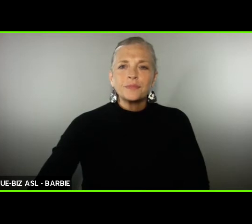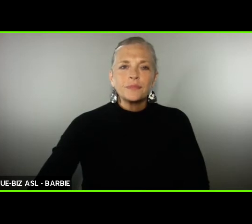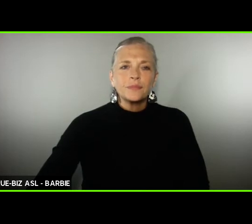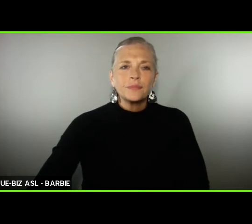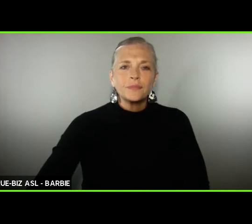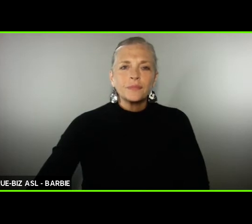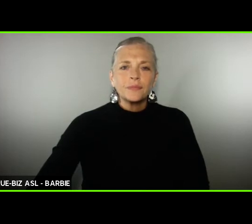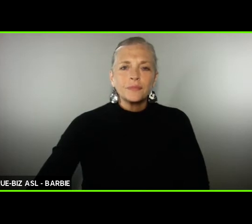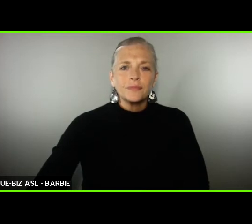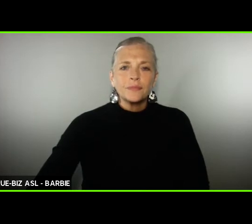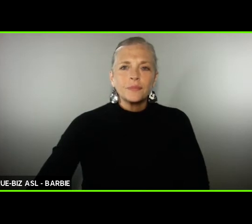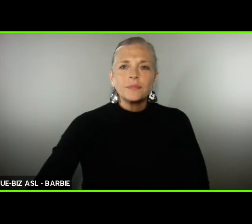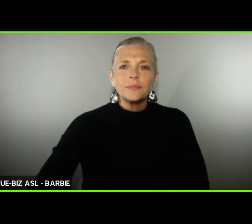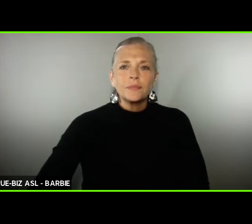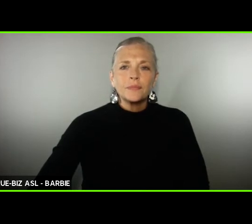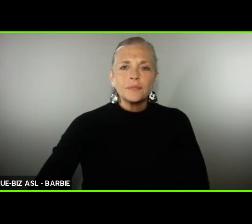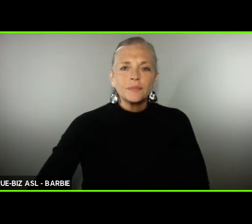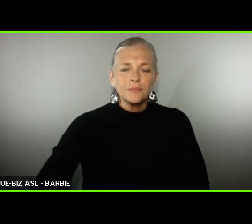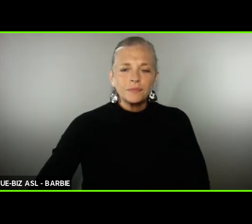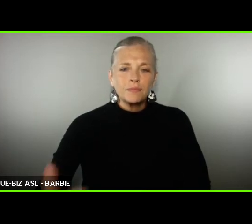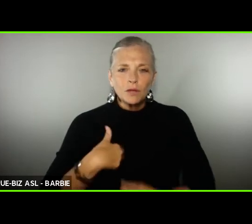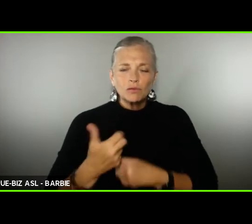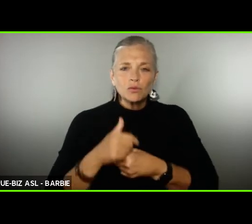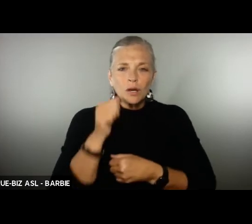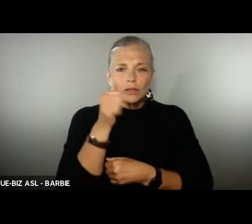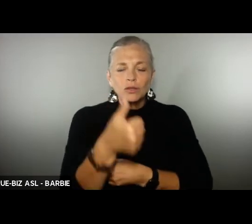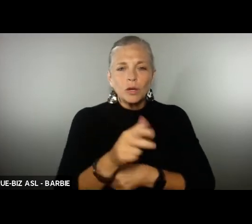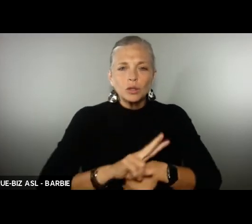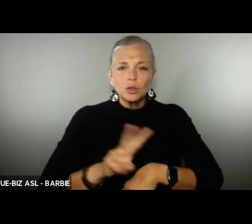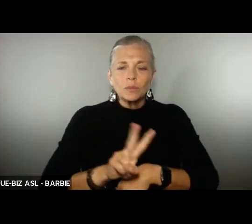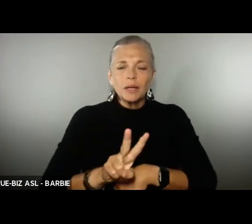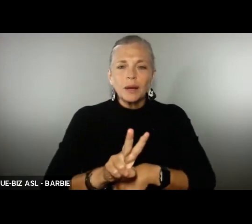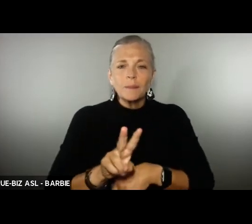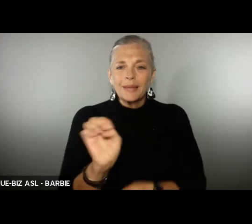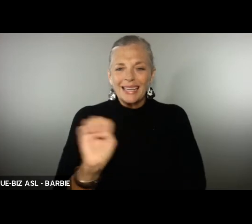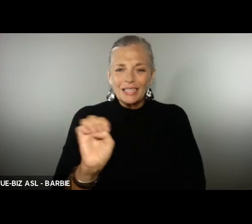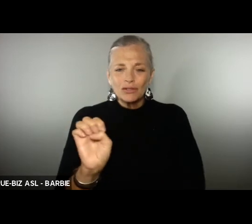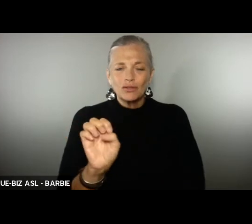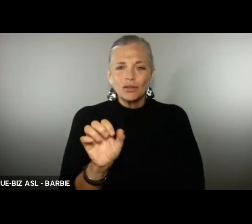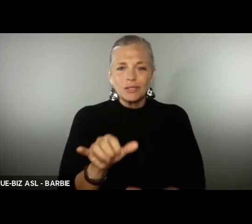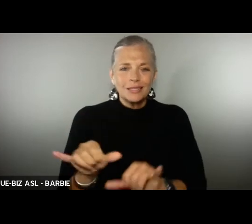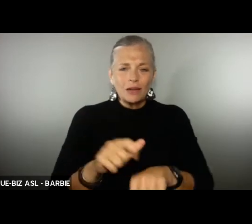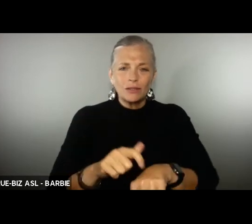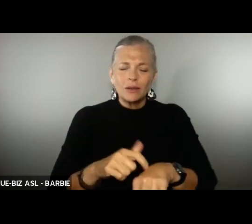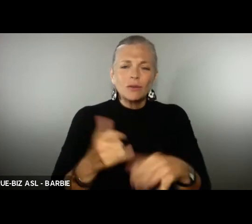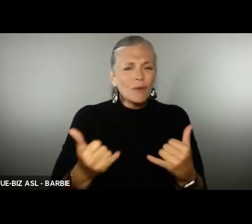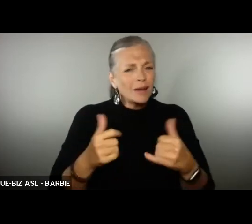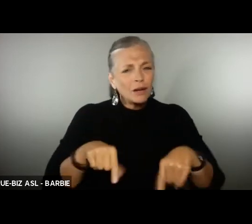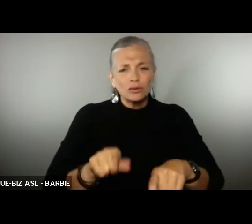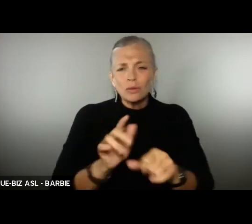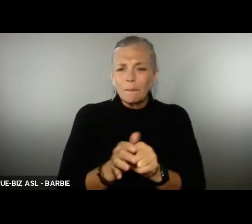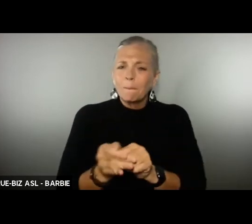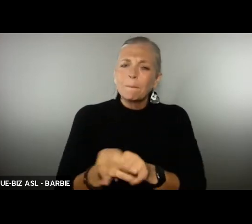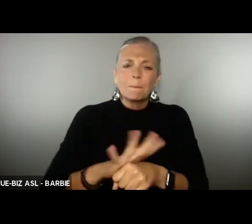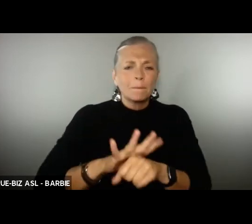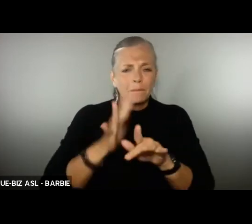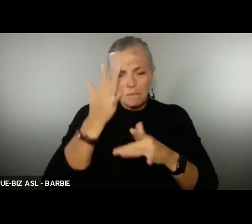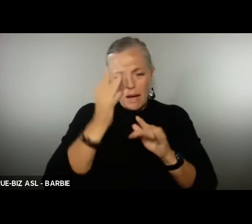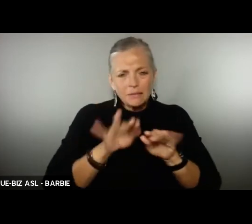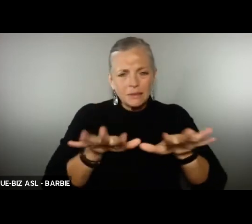2 p.m. Eastern Standard Time. These are trying times in this pandemic. There